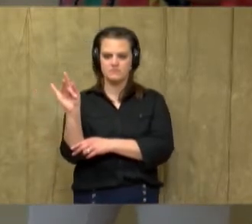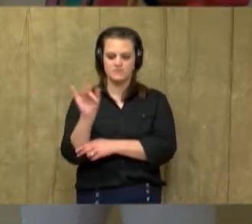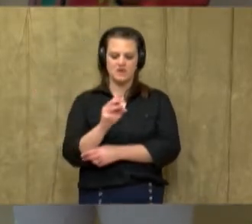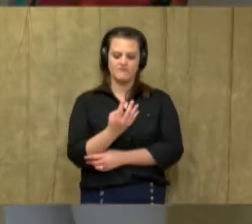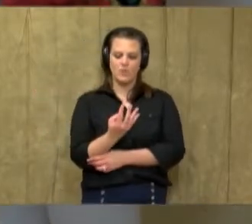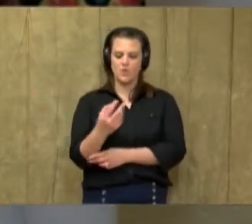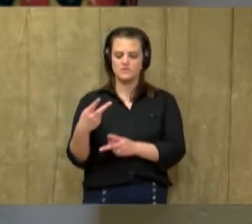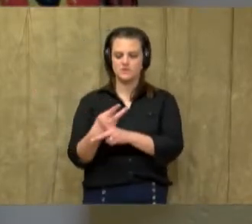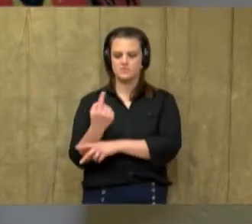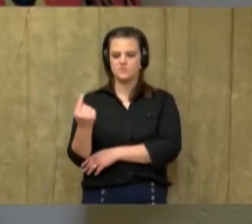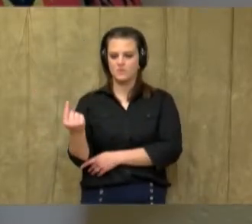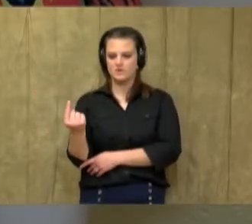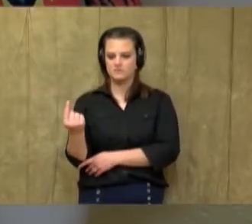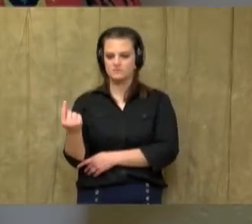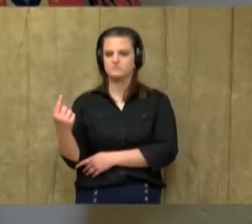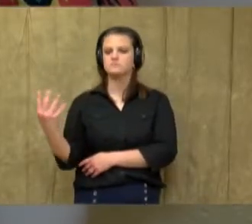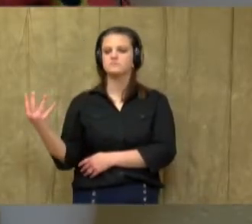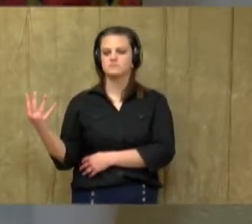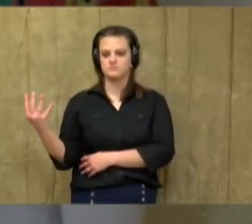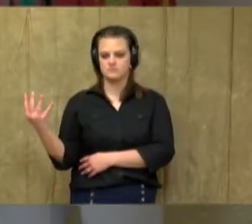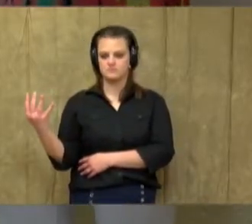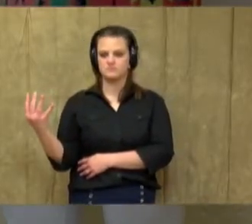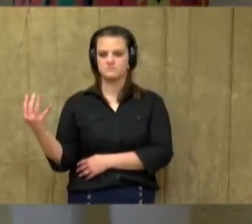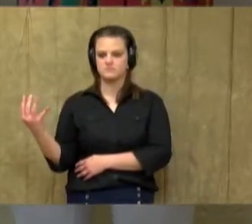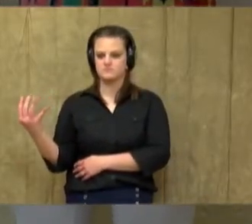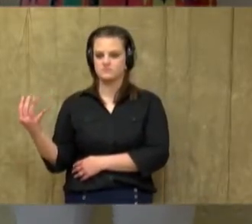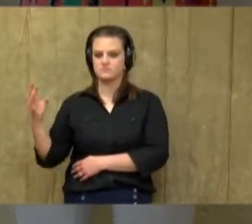4 times 1 is 4.